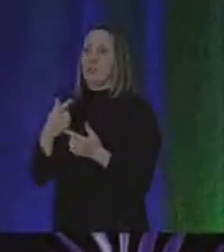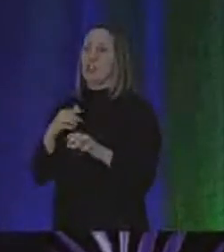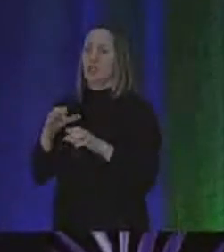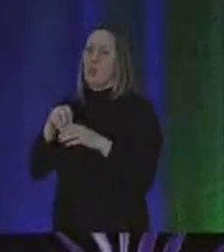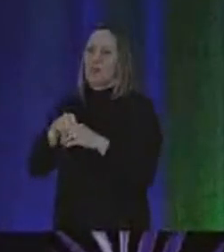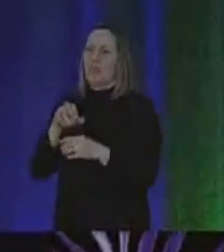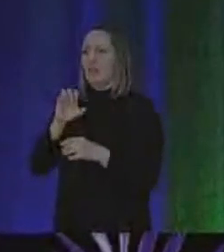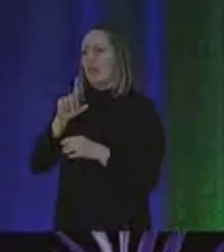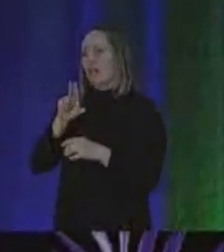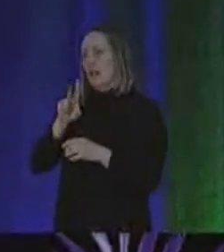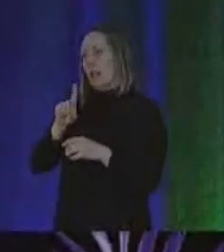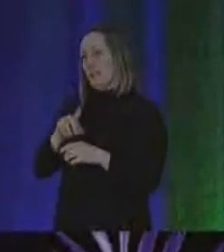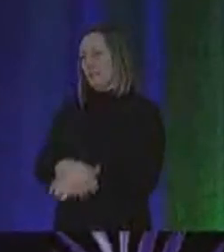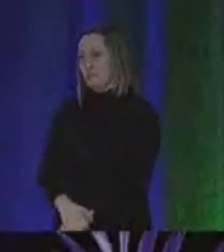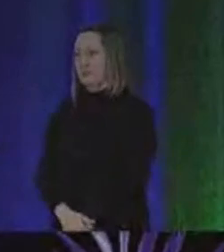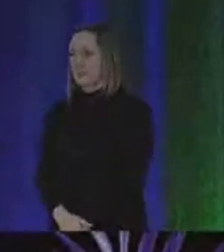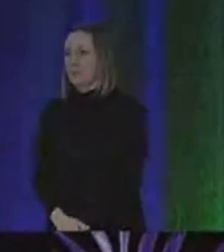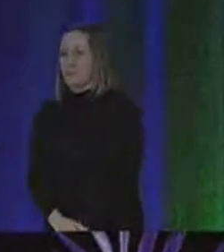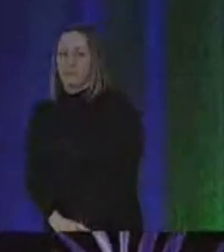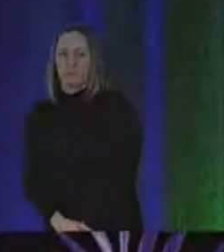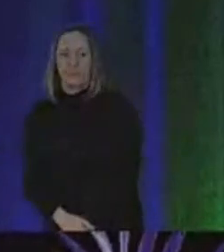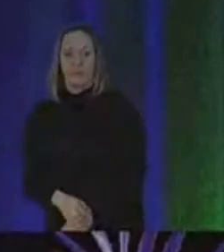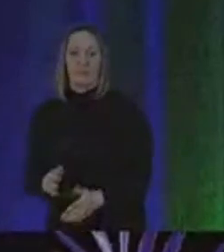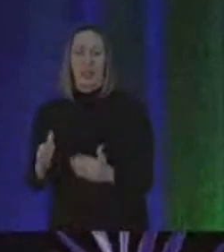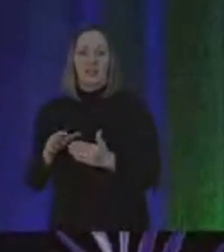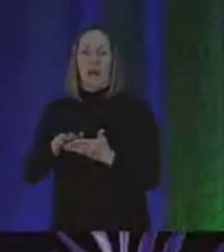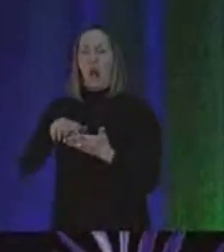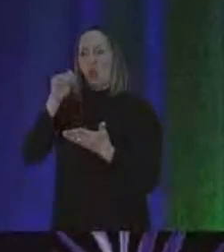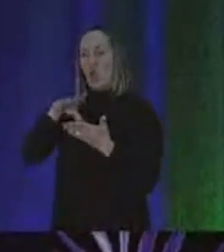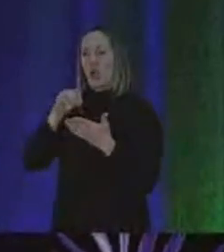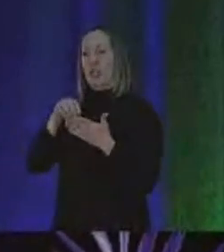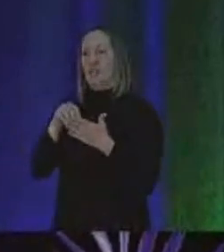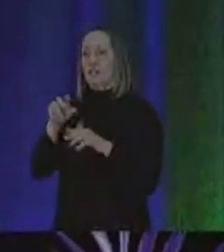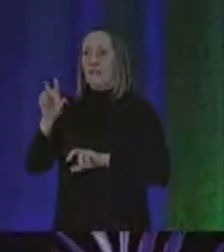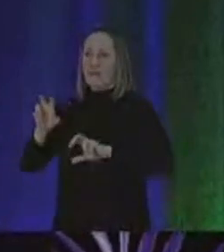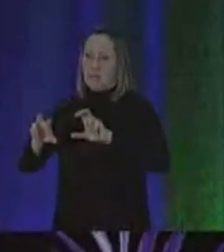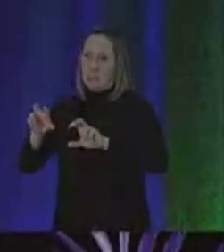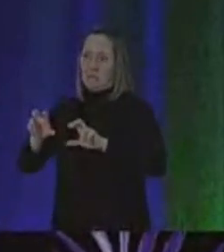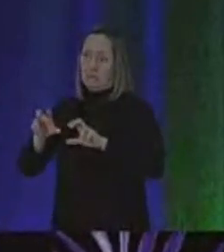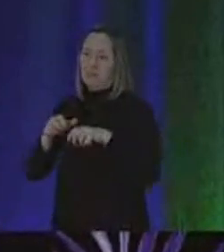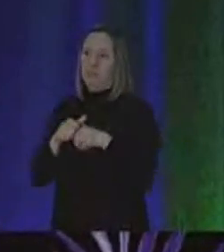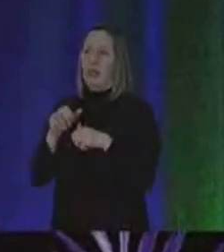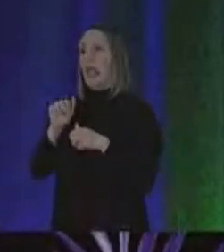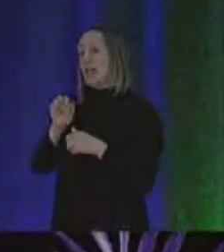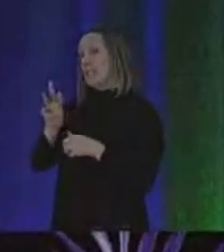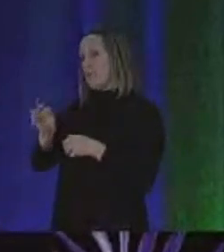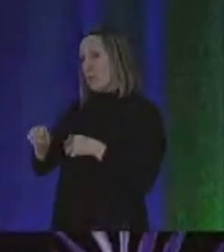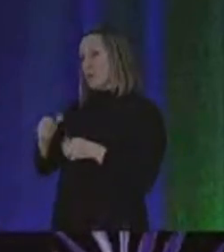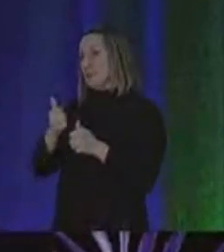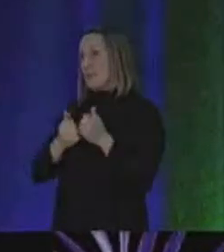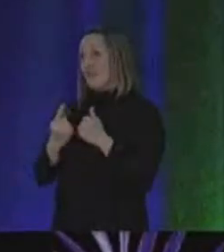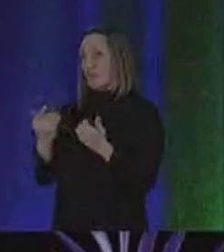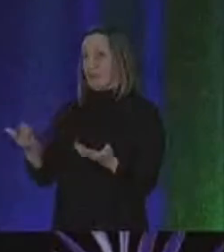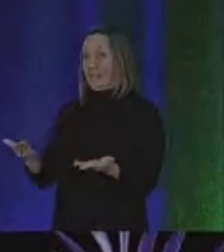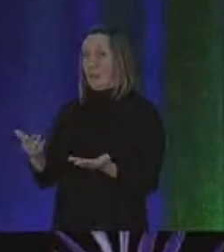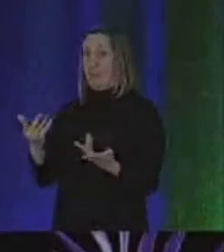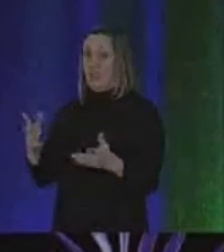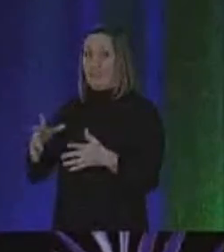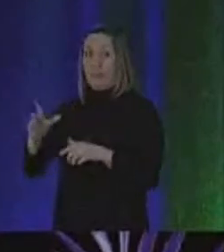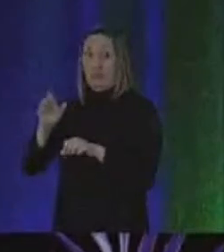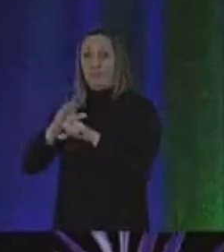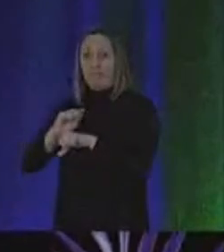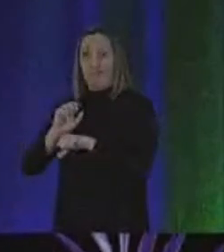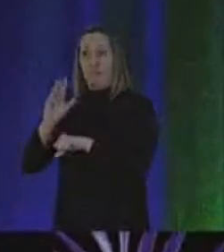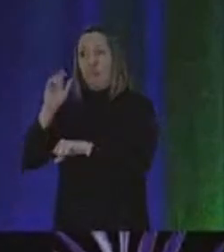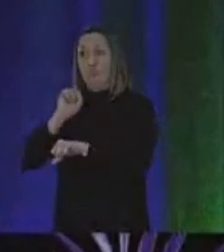cloud. And then the learning investment. This is going to be the big one, right? AWS, everyone here, if you've worked with AWS, and if you